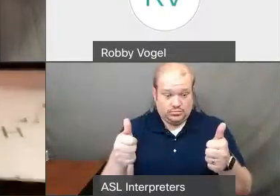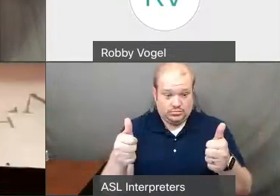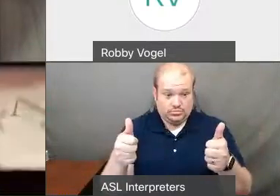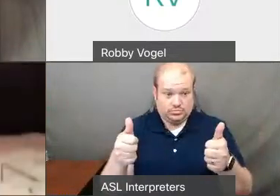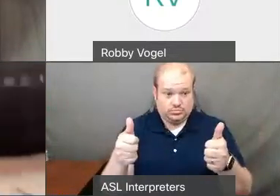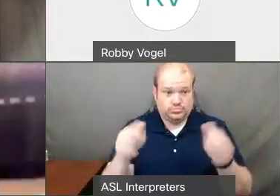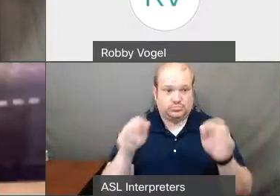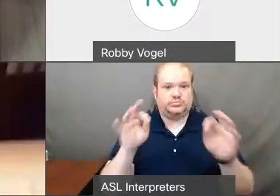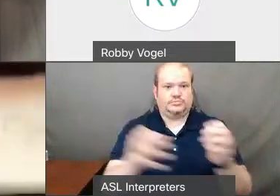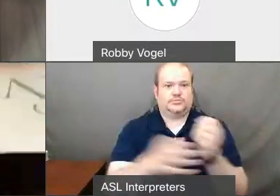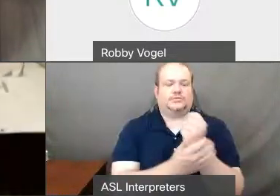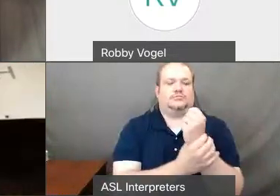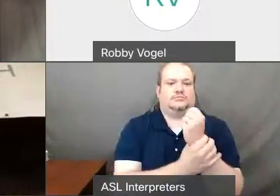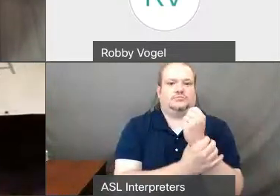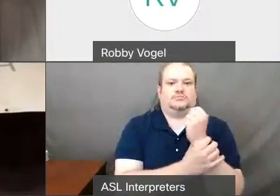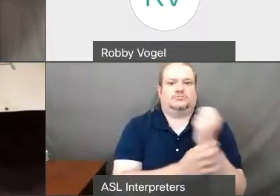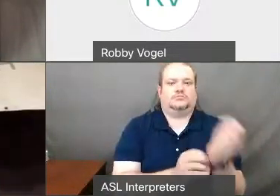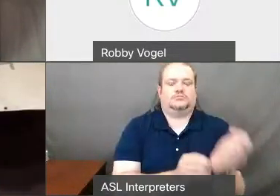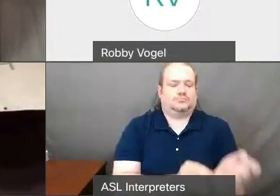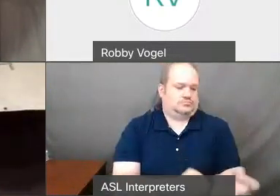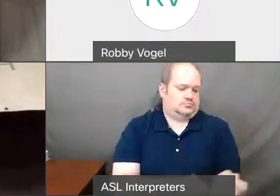Yeah, here you go.